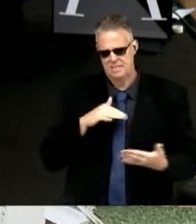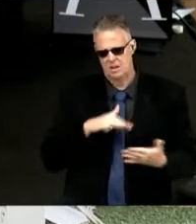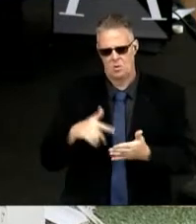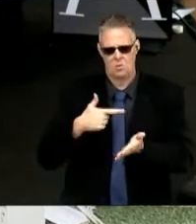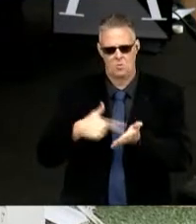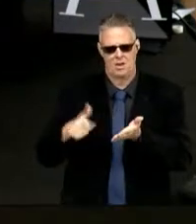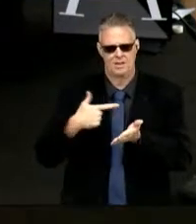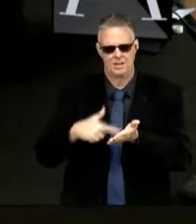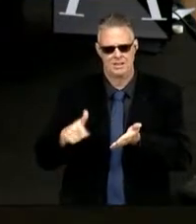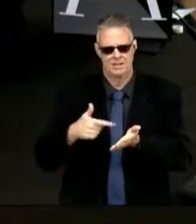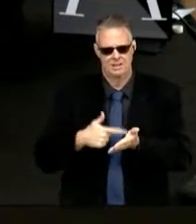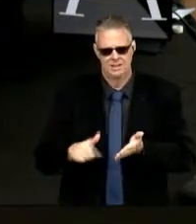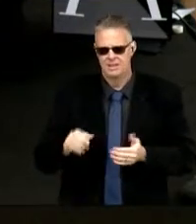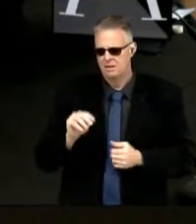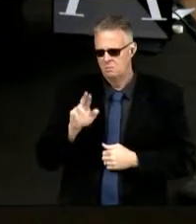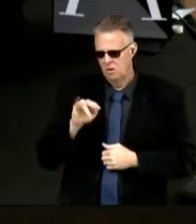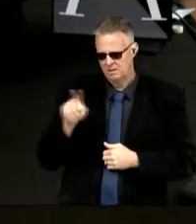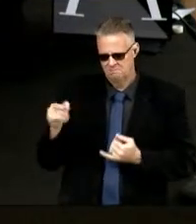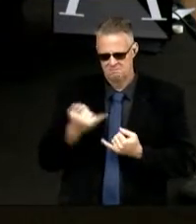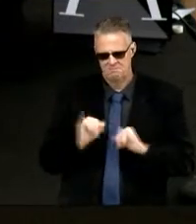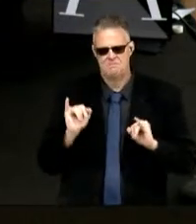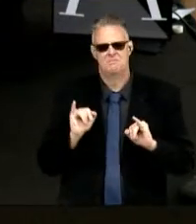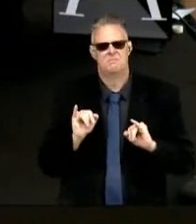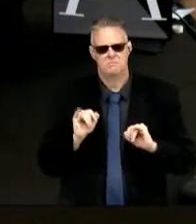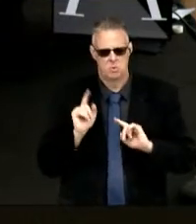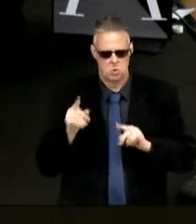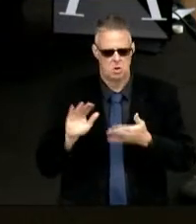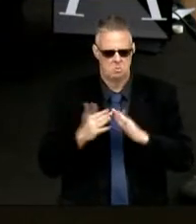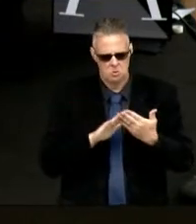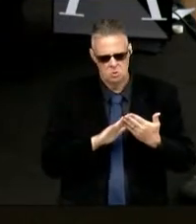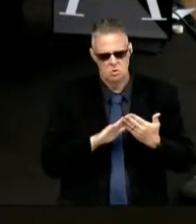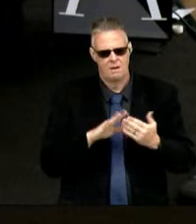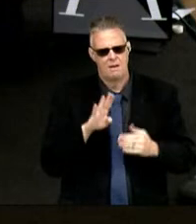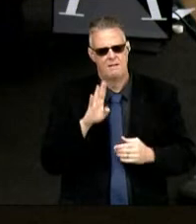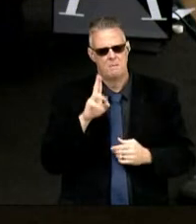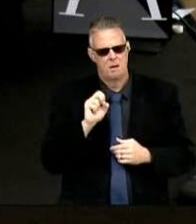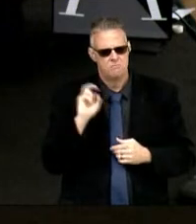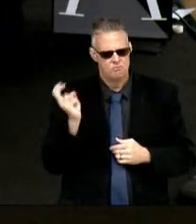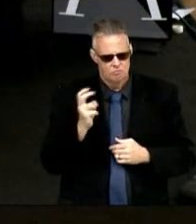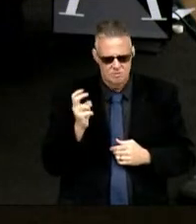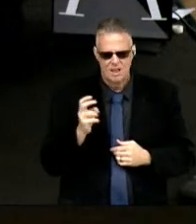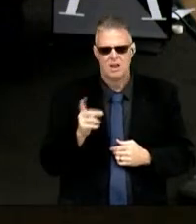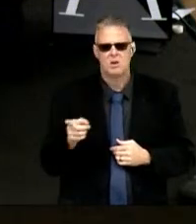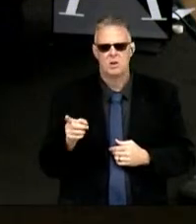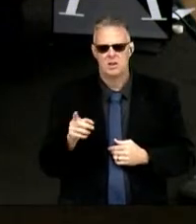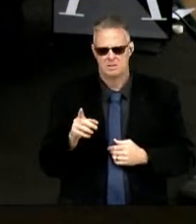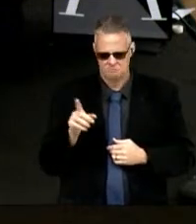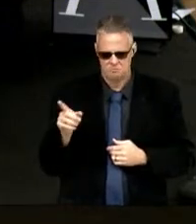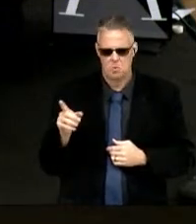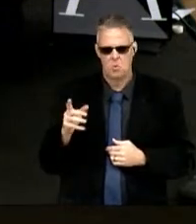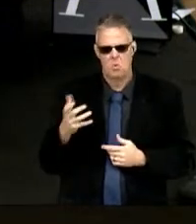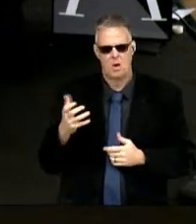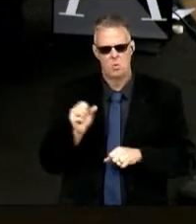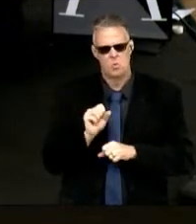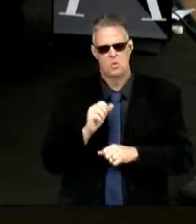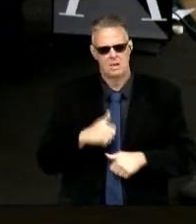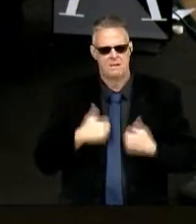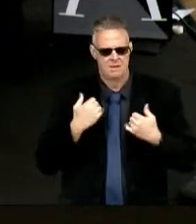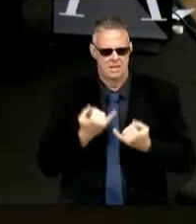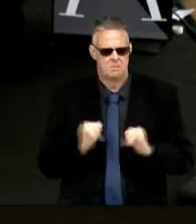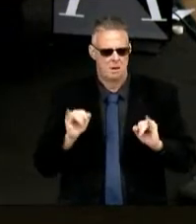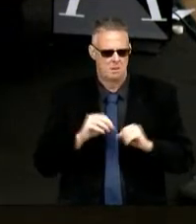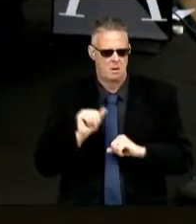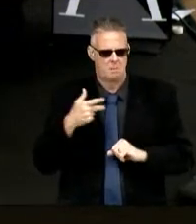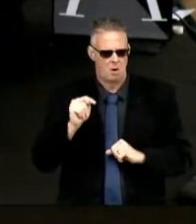welding. Martin independently accesses his community via public transportation and also wishes to work, live independently in